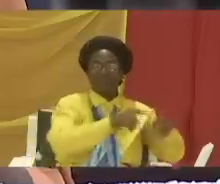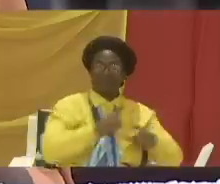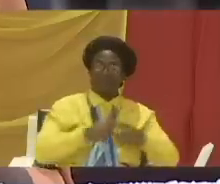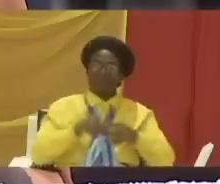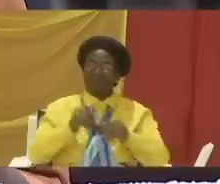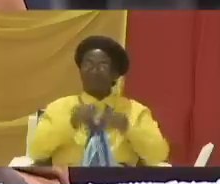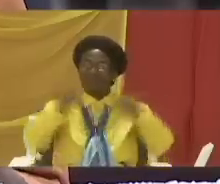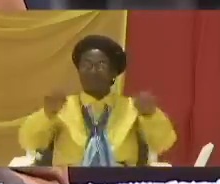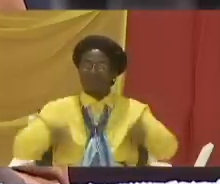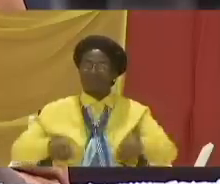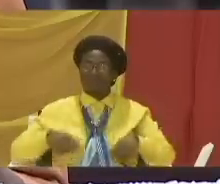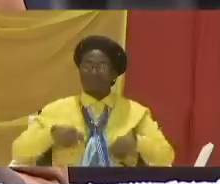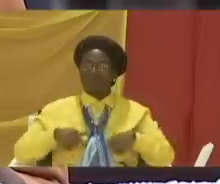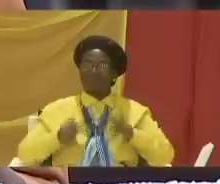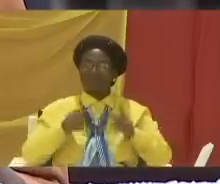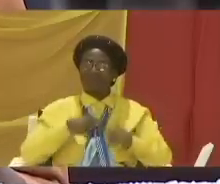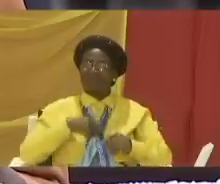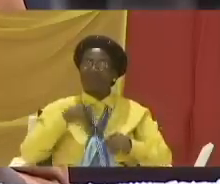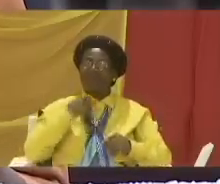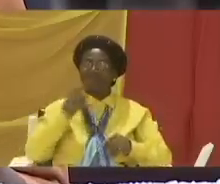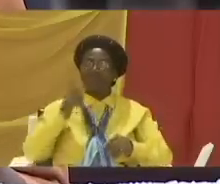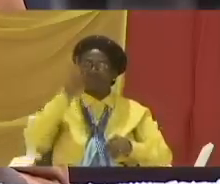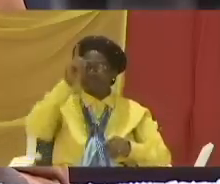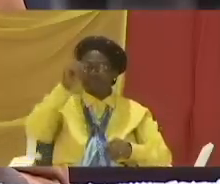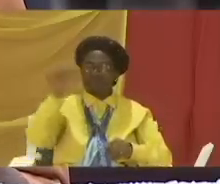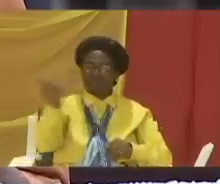The amount of anointing